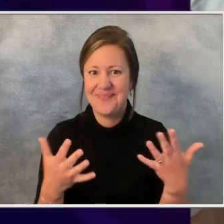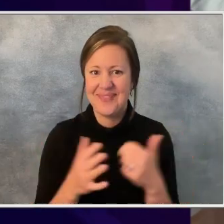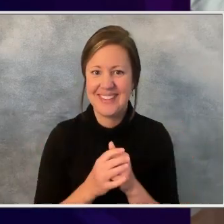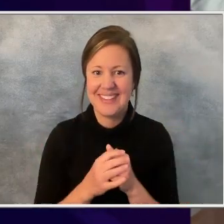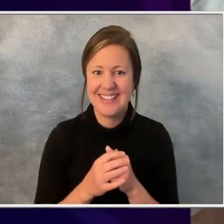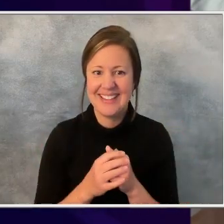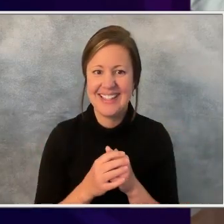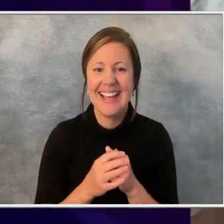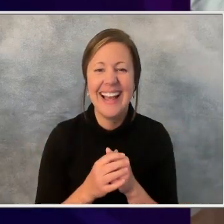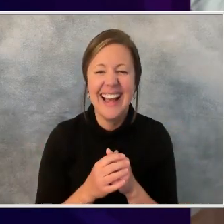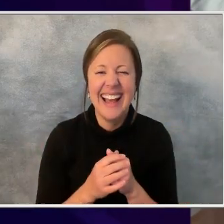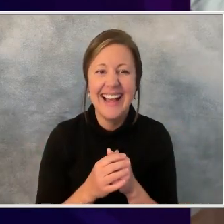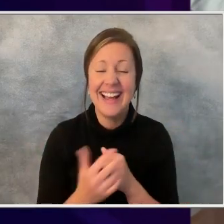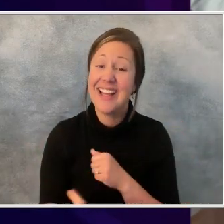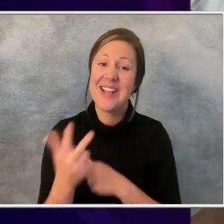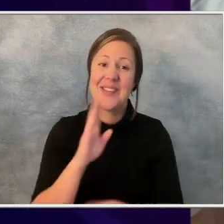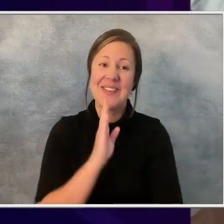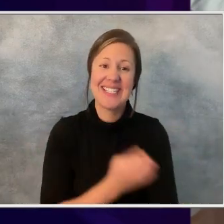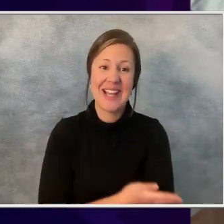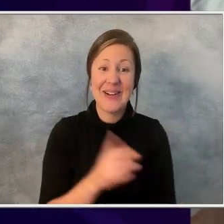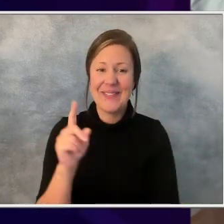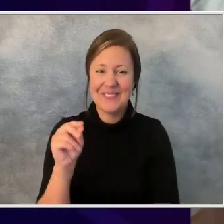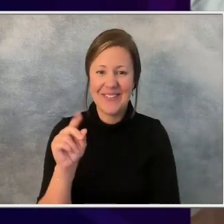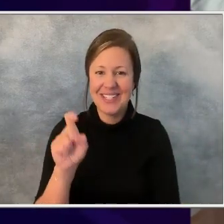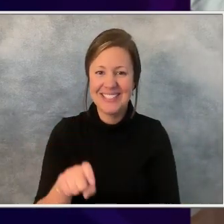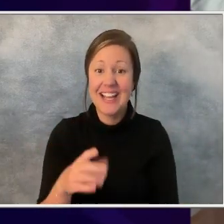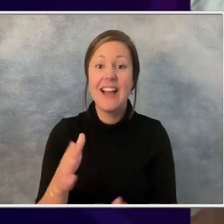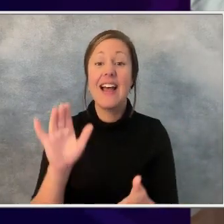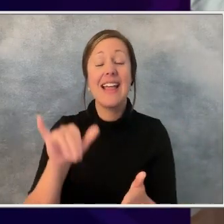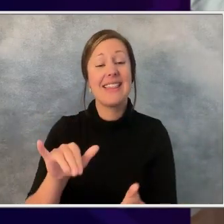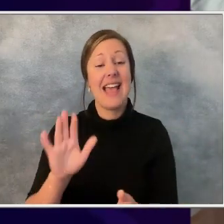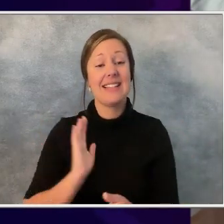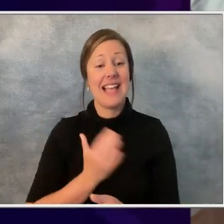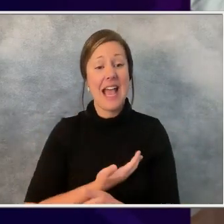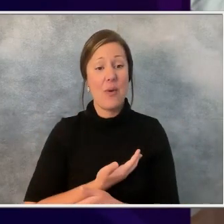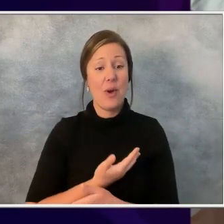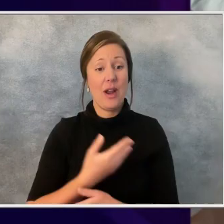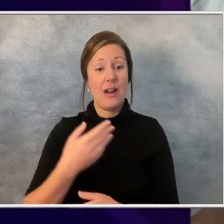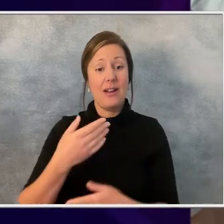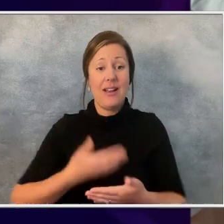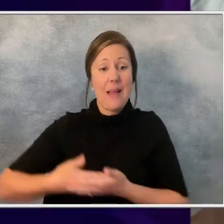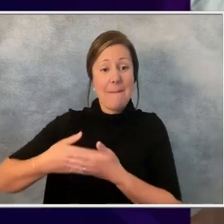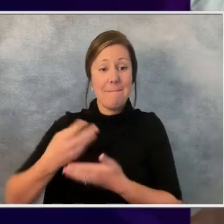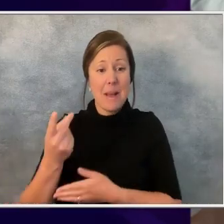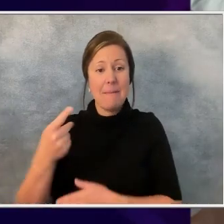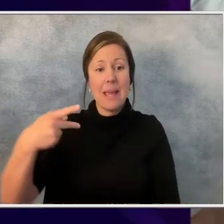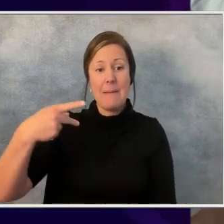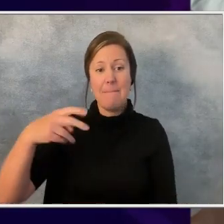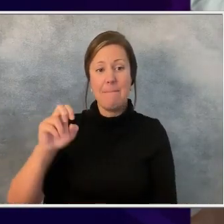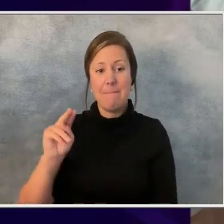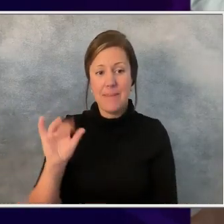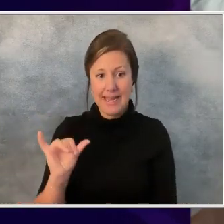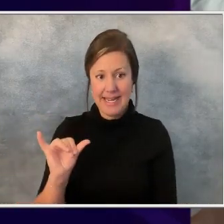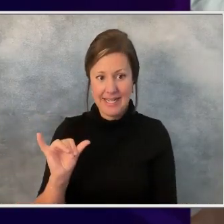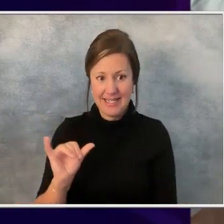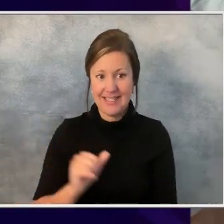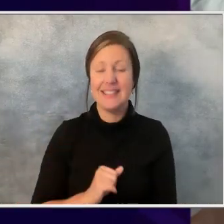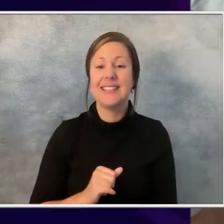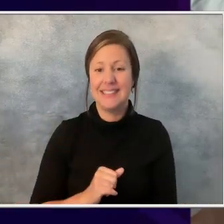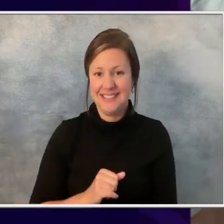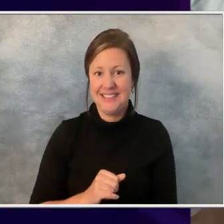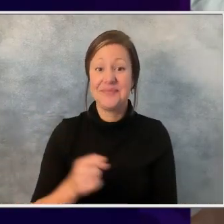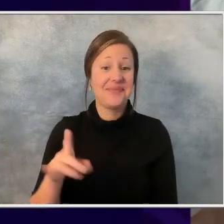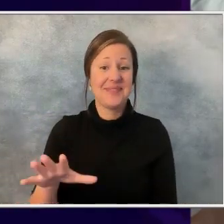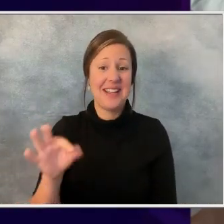already have 3 daughters? What's happening here? That is that's our puppy, Penny. She's found a place to rest on